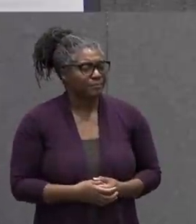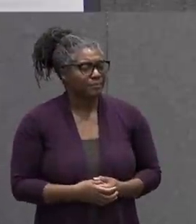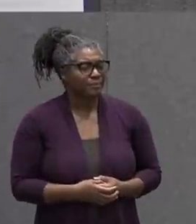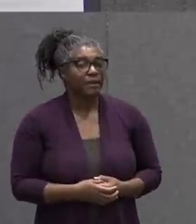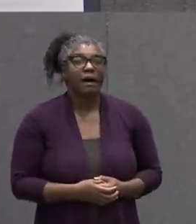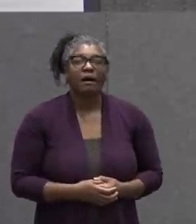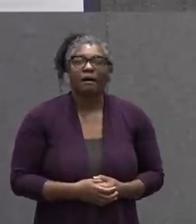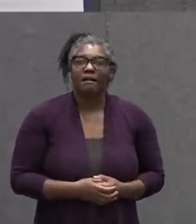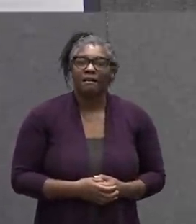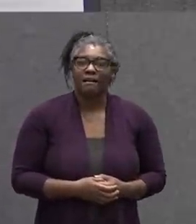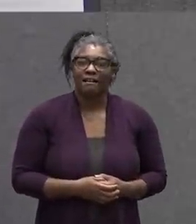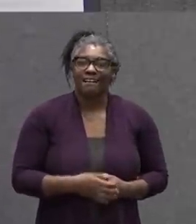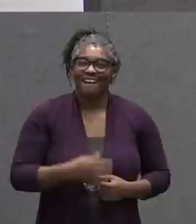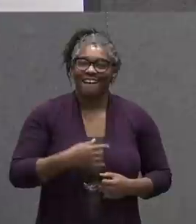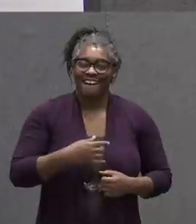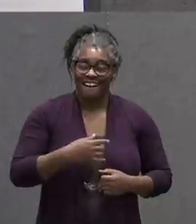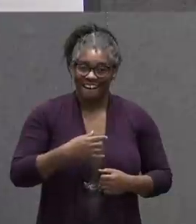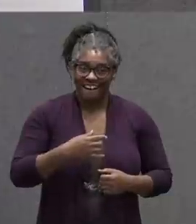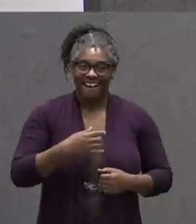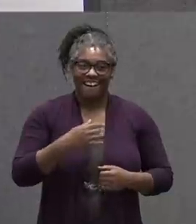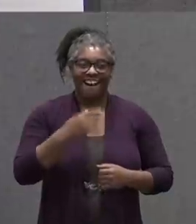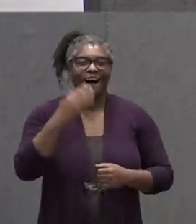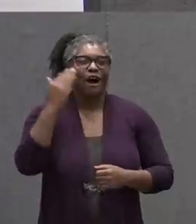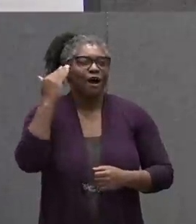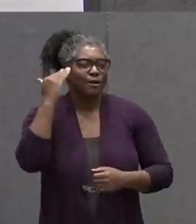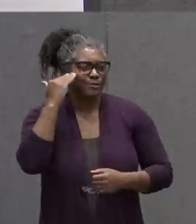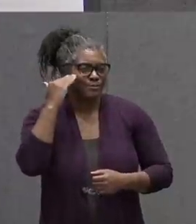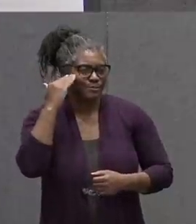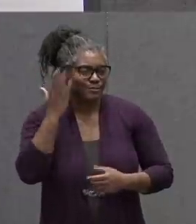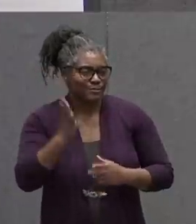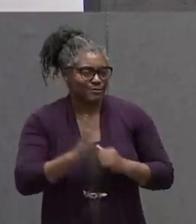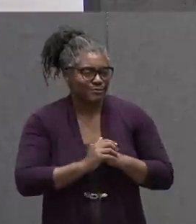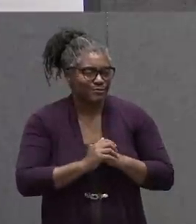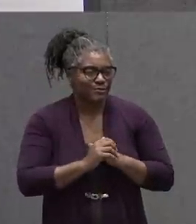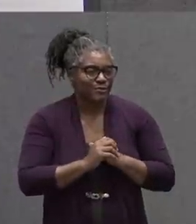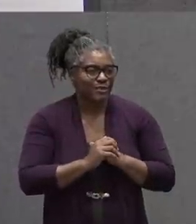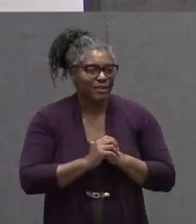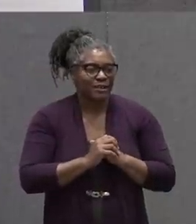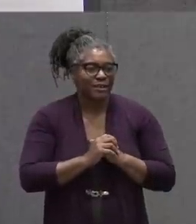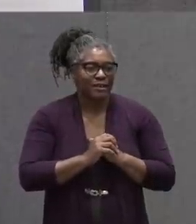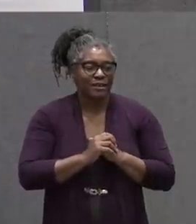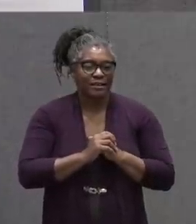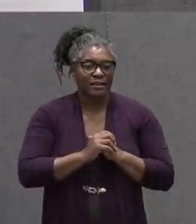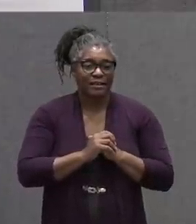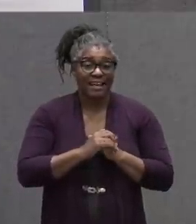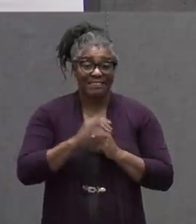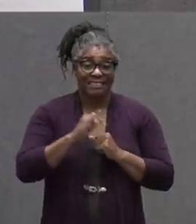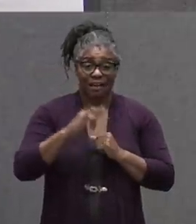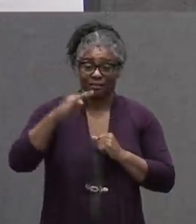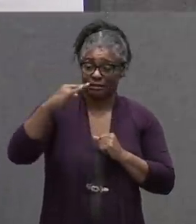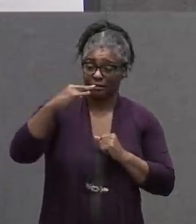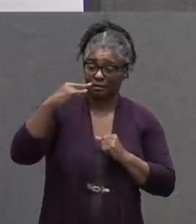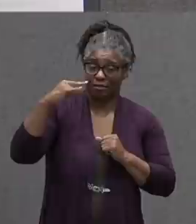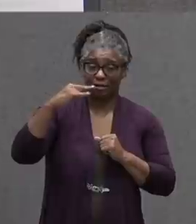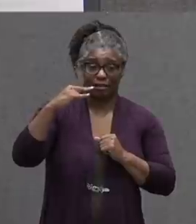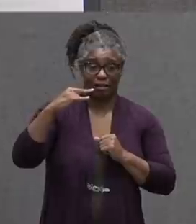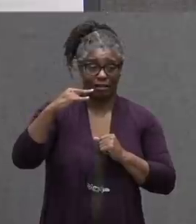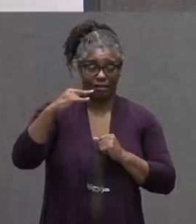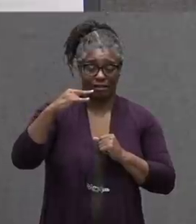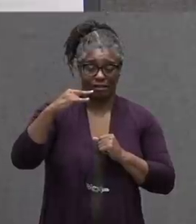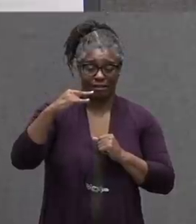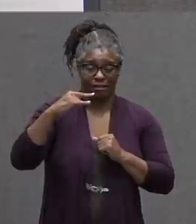I know I might say the flying vehicle is